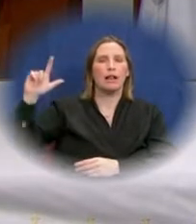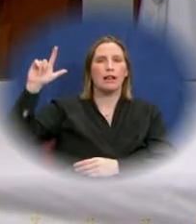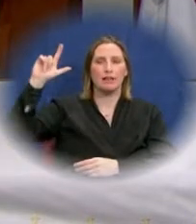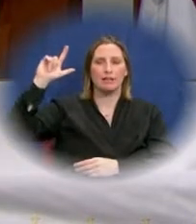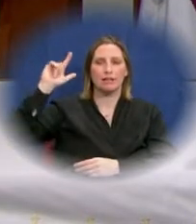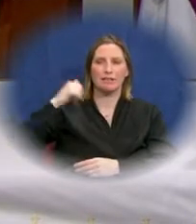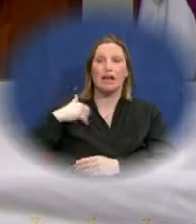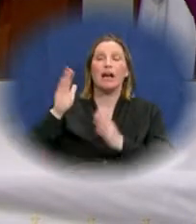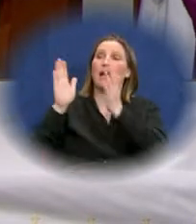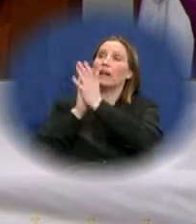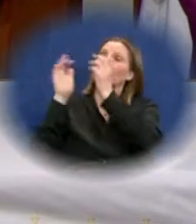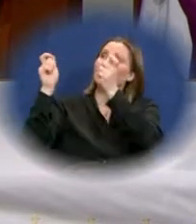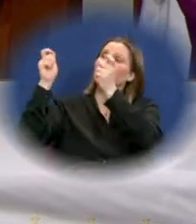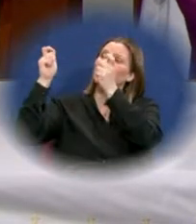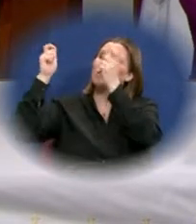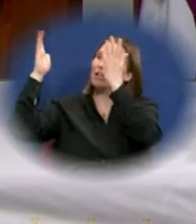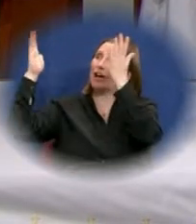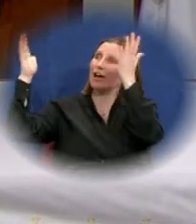Emmanuel.